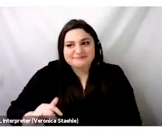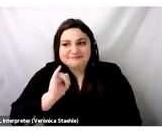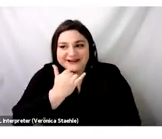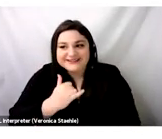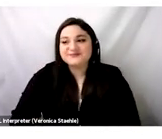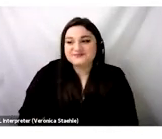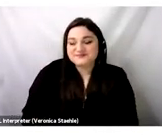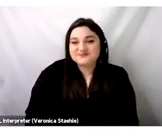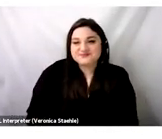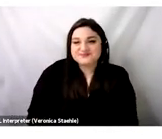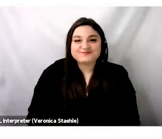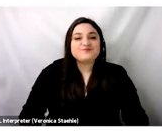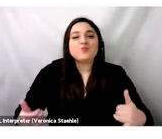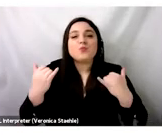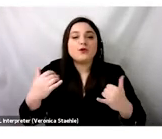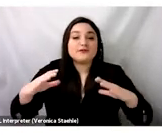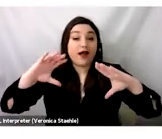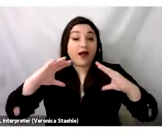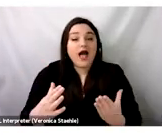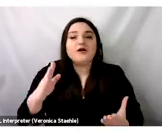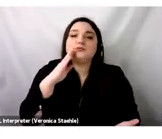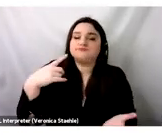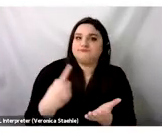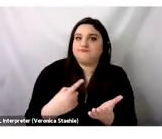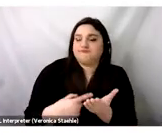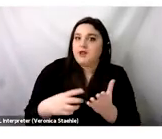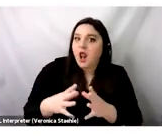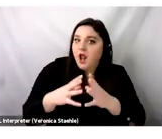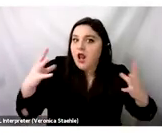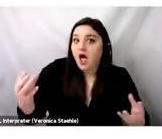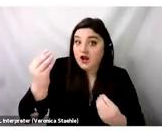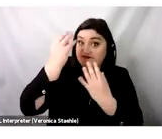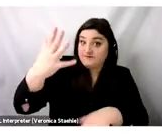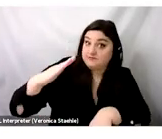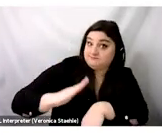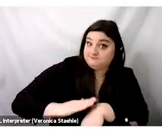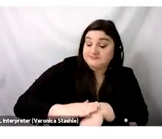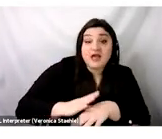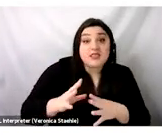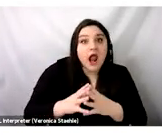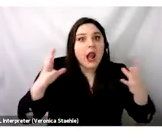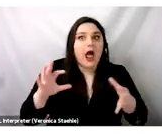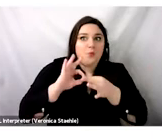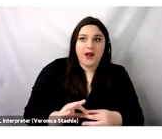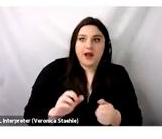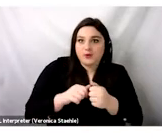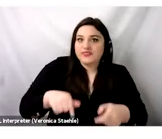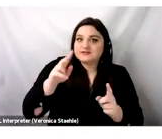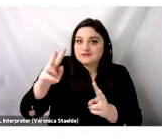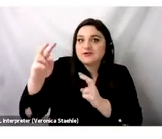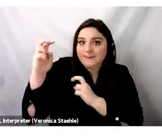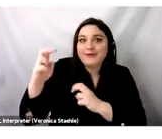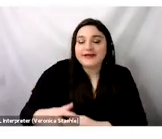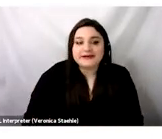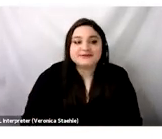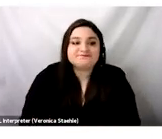today's class, we're going to cover a lot of ground. There is certainly a lot to talk about.